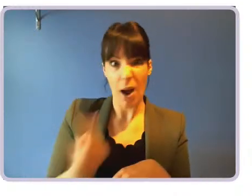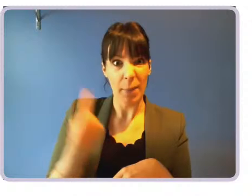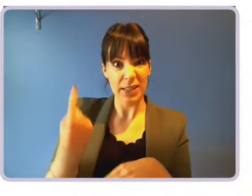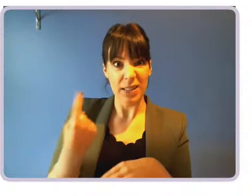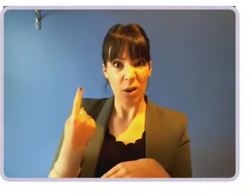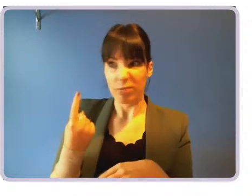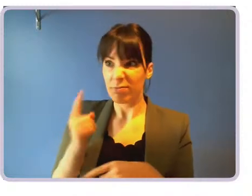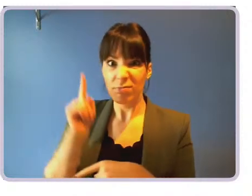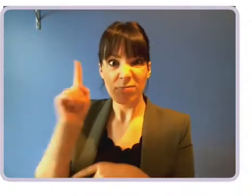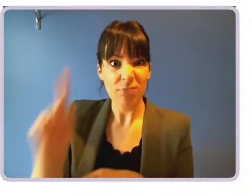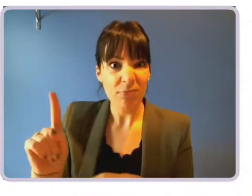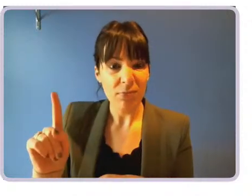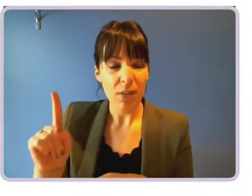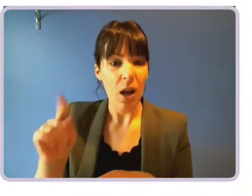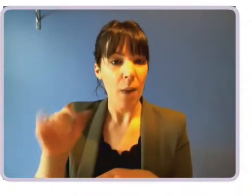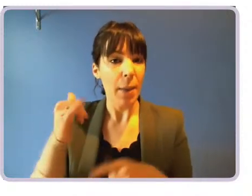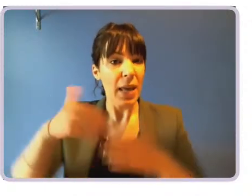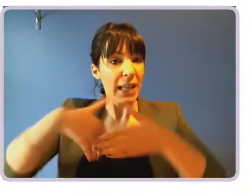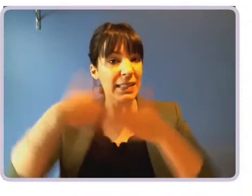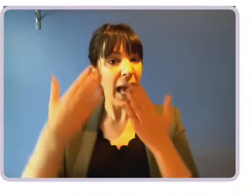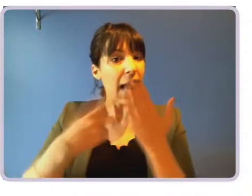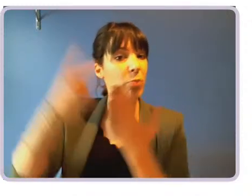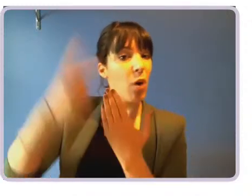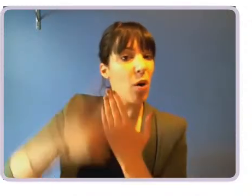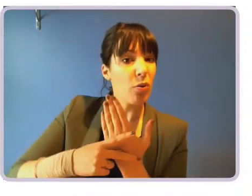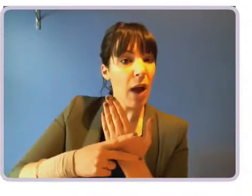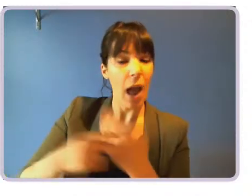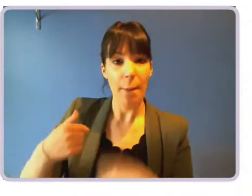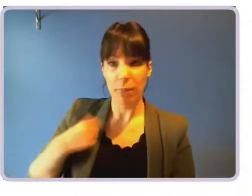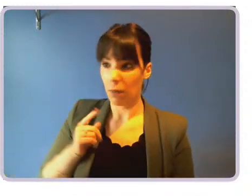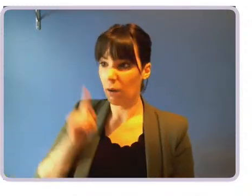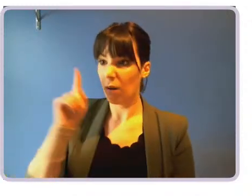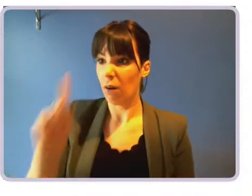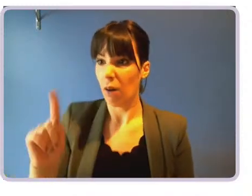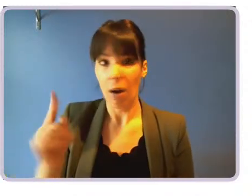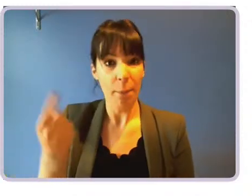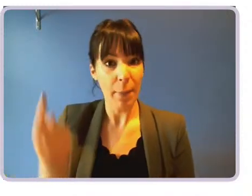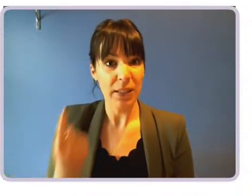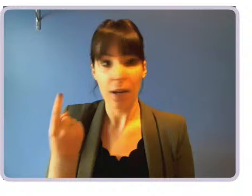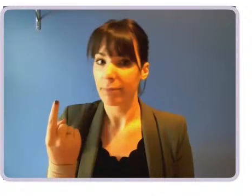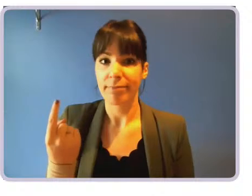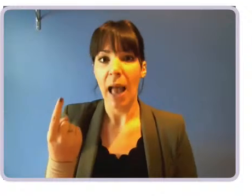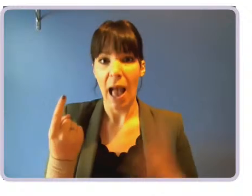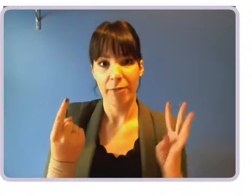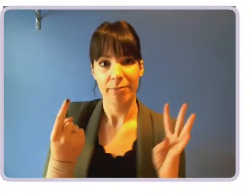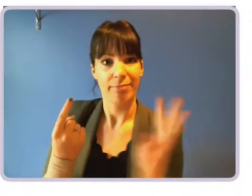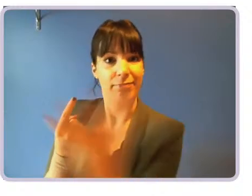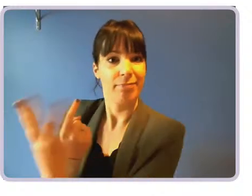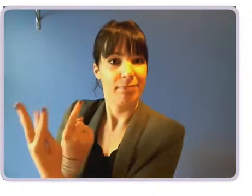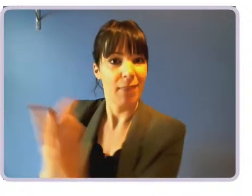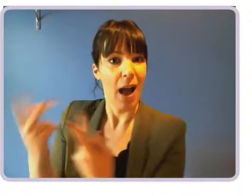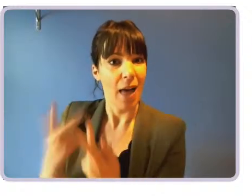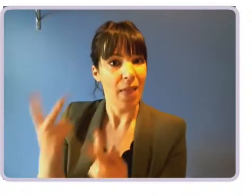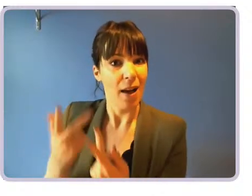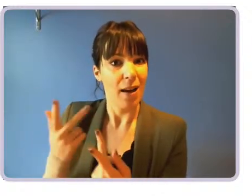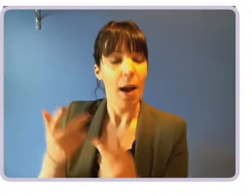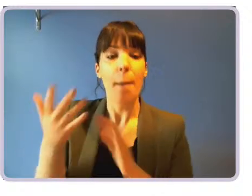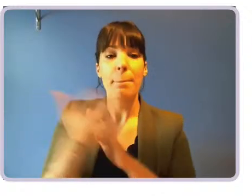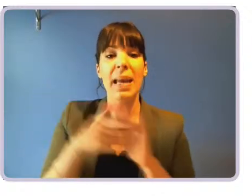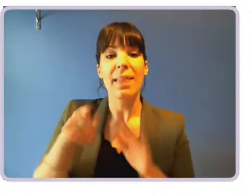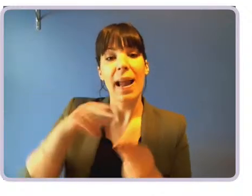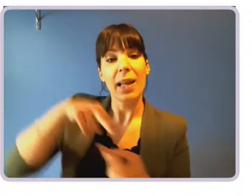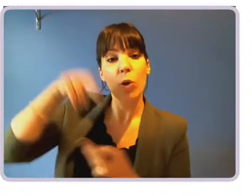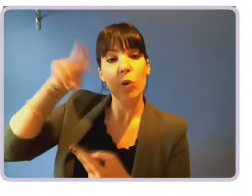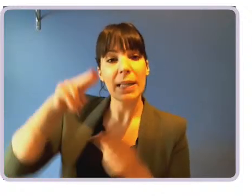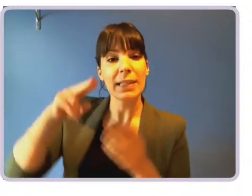And all of those increase the risk of the number of people and the close contacts. And of course, in terms